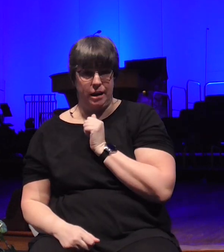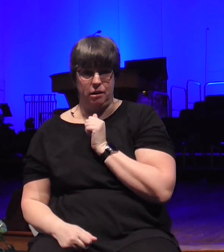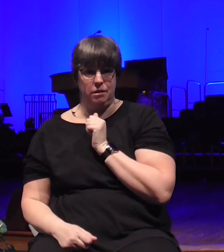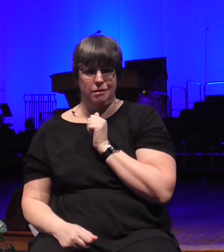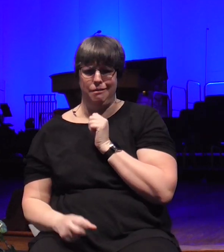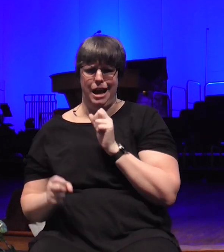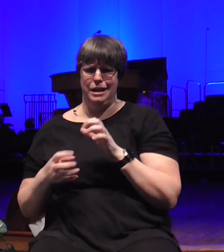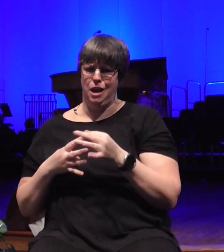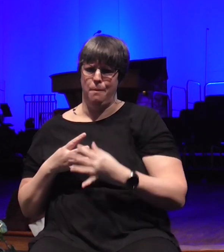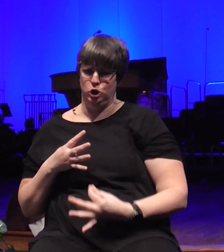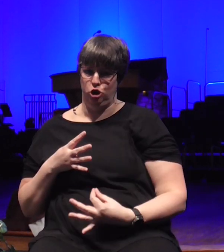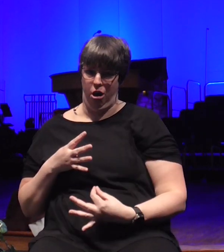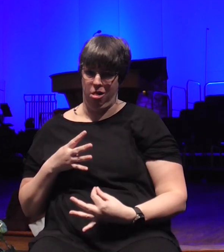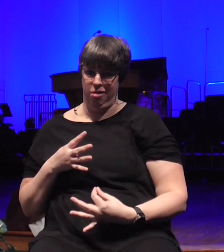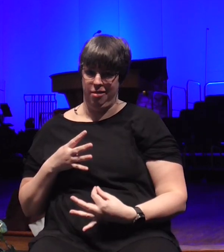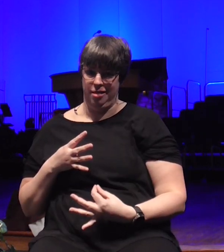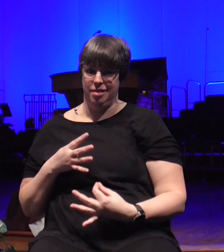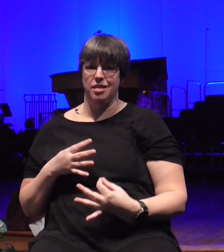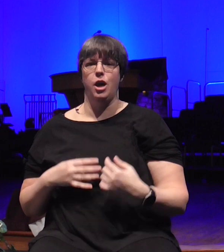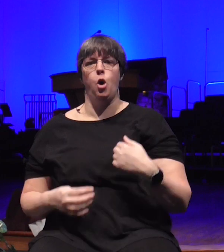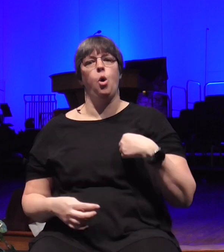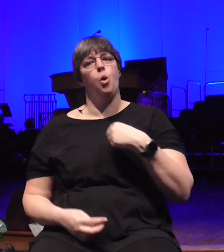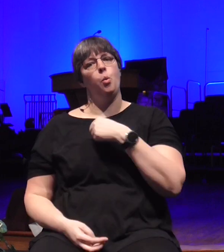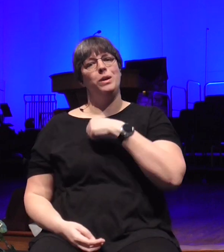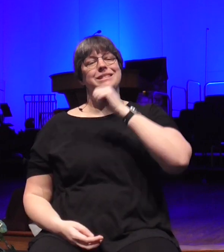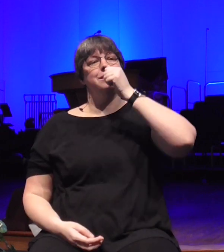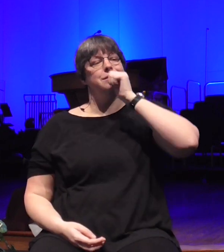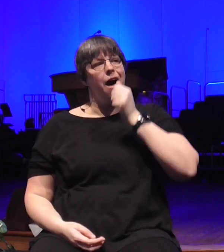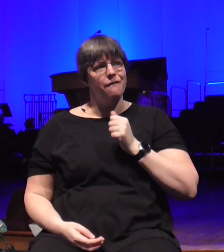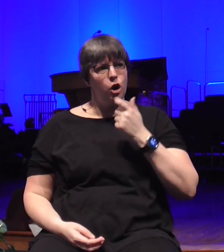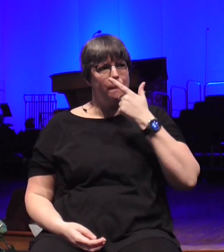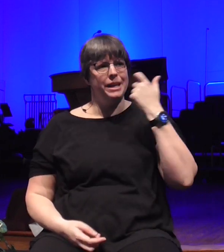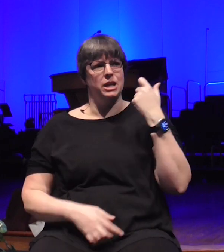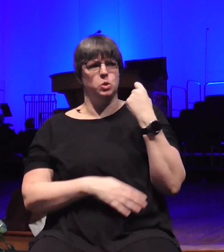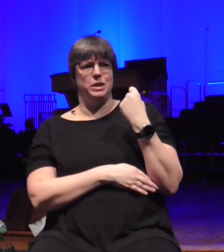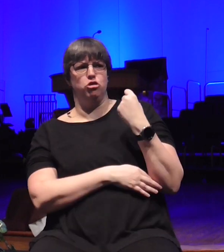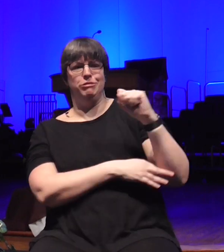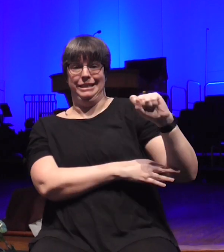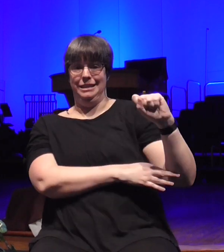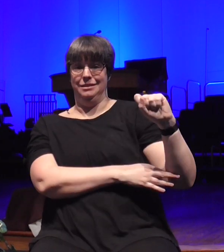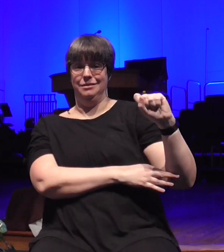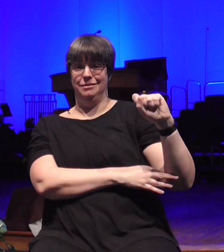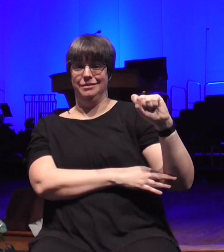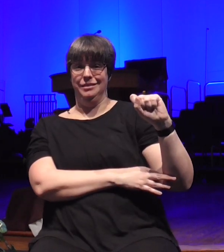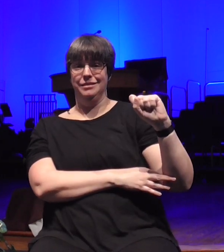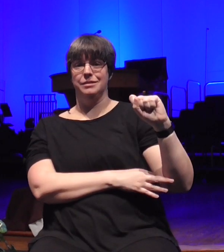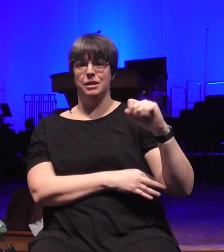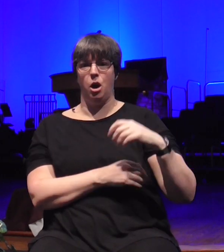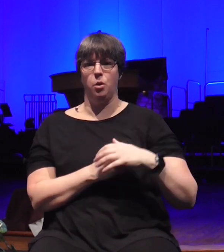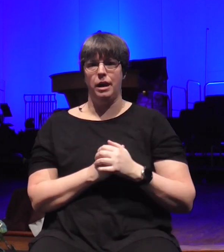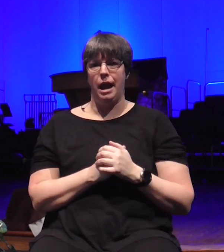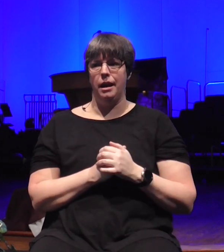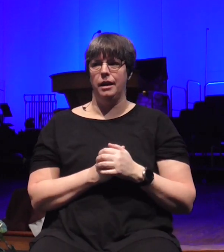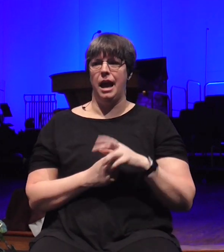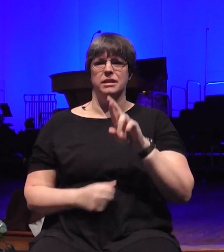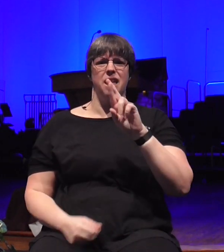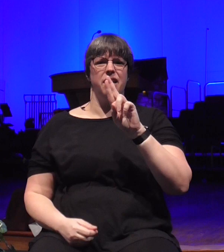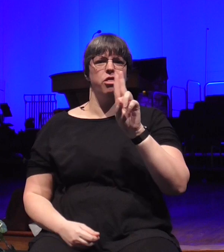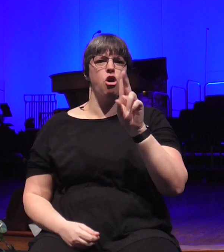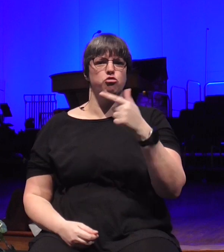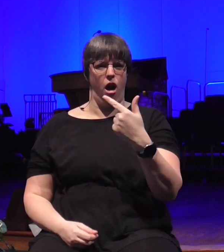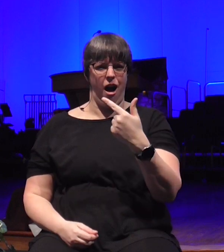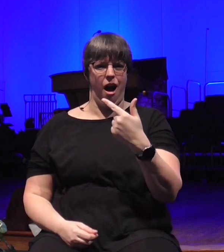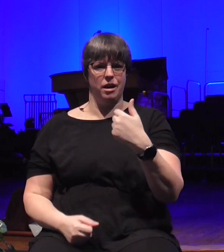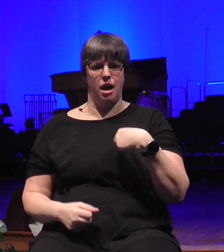suffer most because we resist. It's like the metaphor of the Persian rug. You turn it over on its backside, and it looks like this